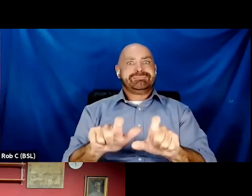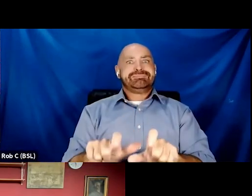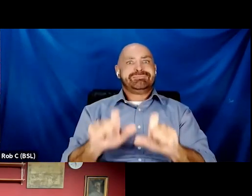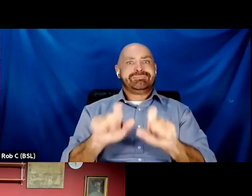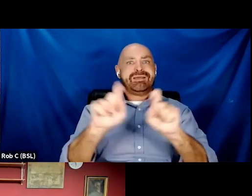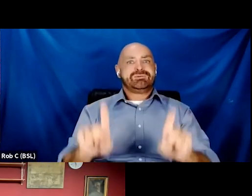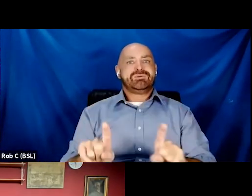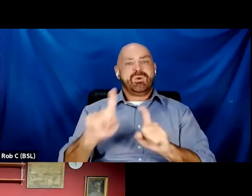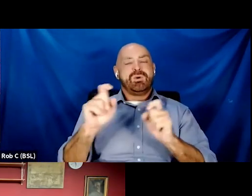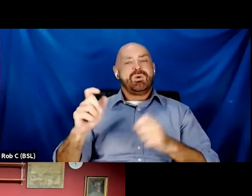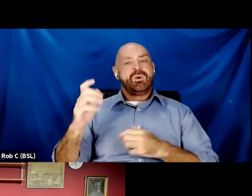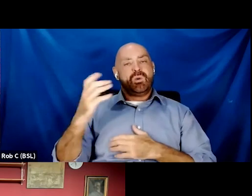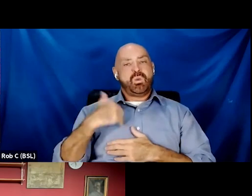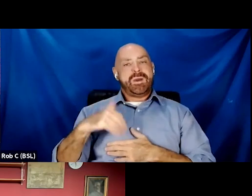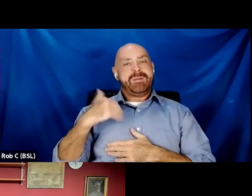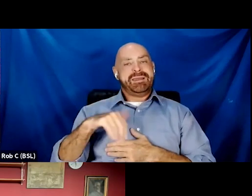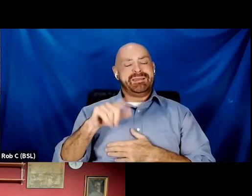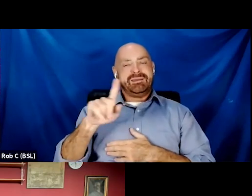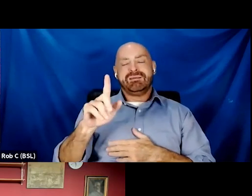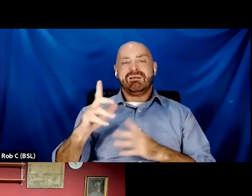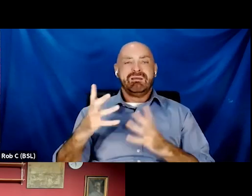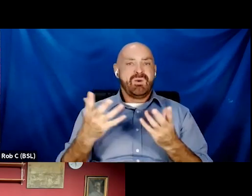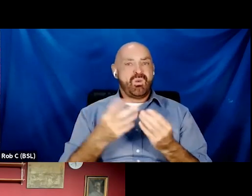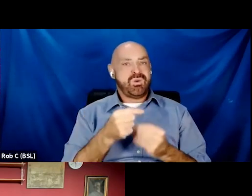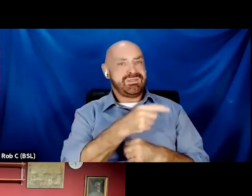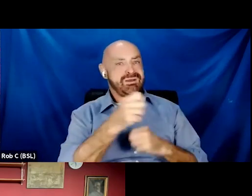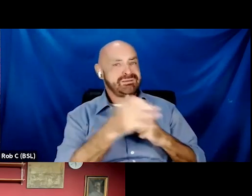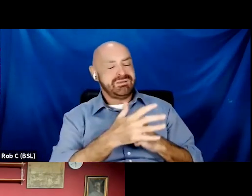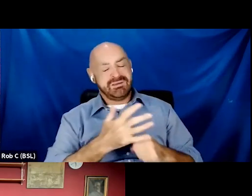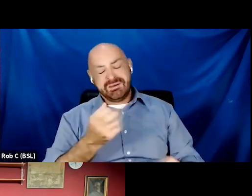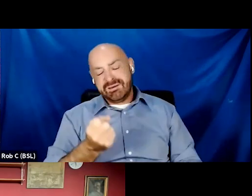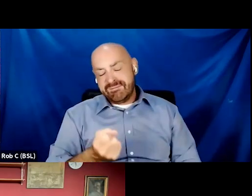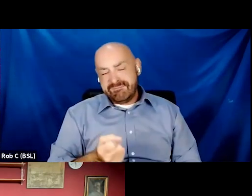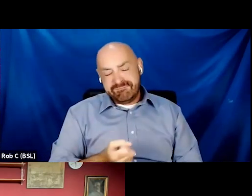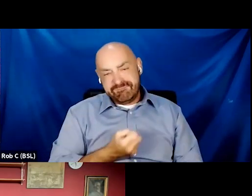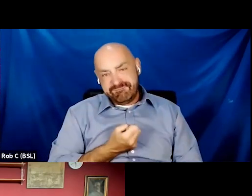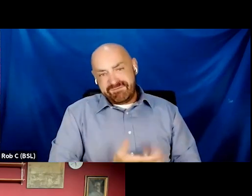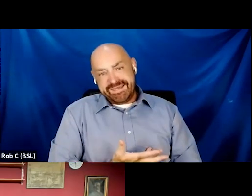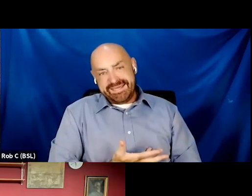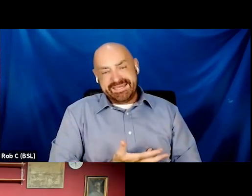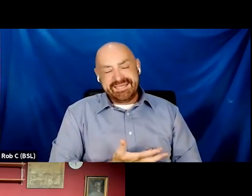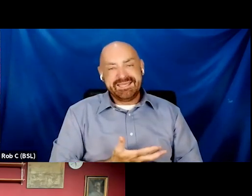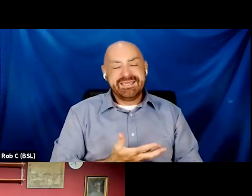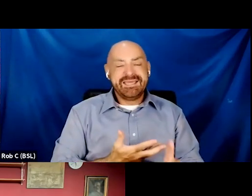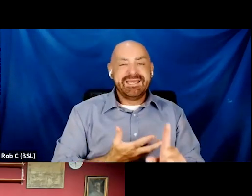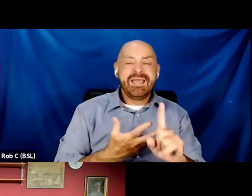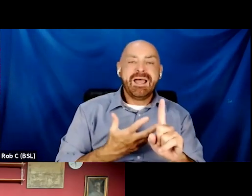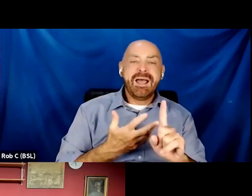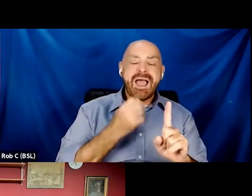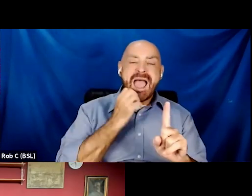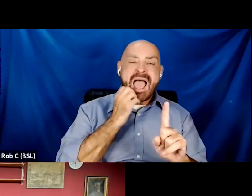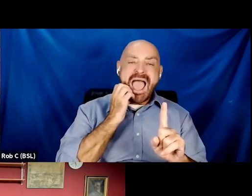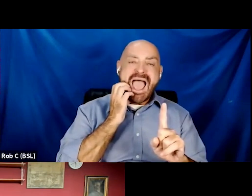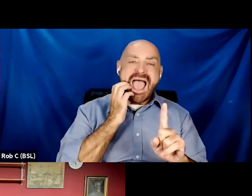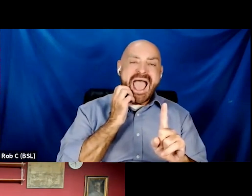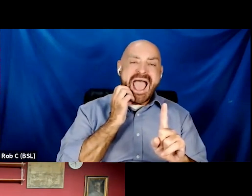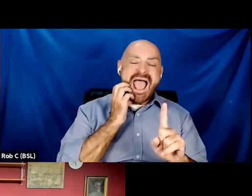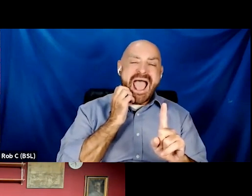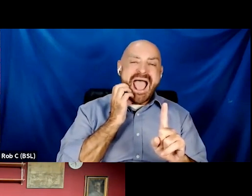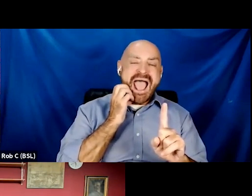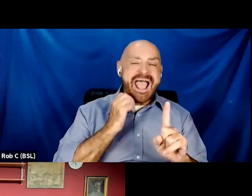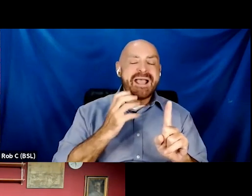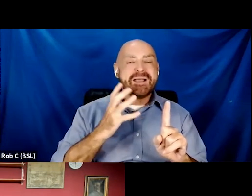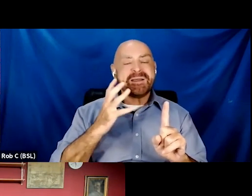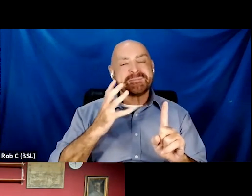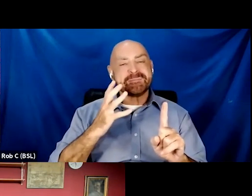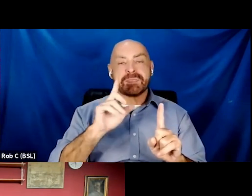were worried about the fact that they were going to have to spend time with their husbands more. But what I think all the